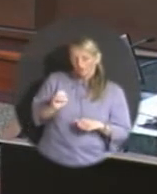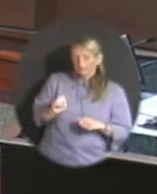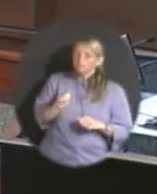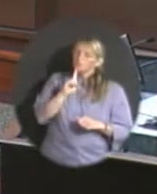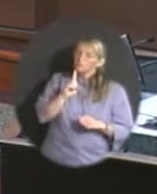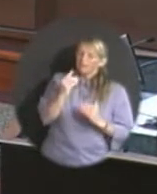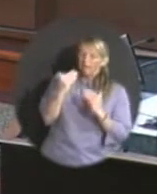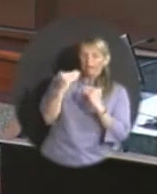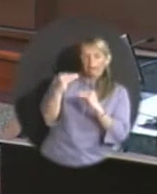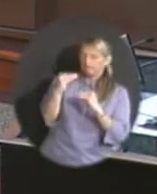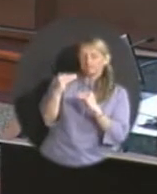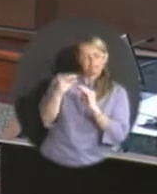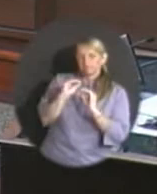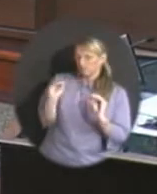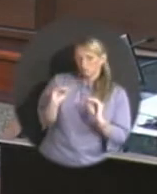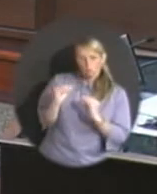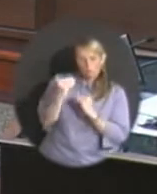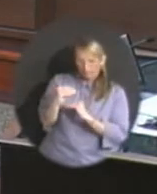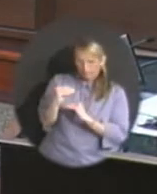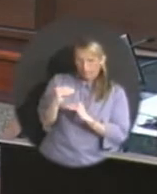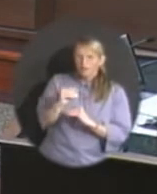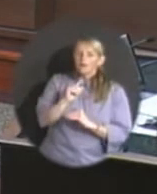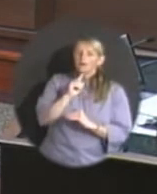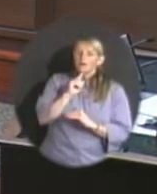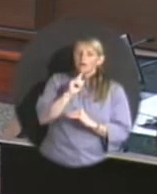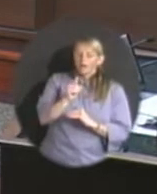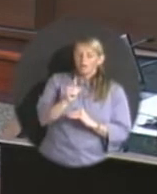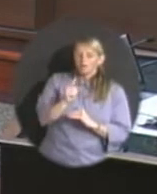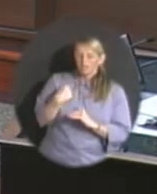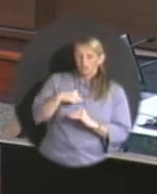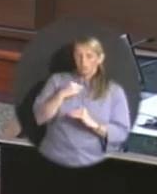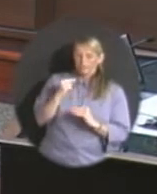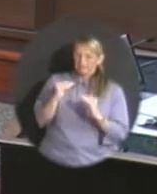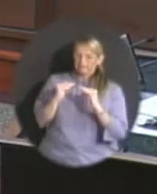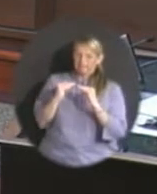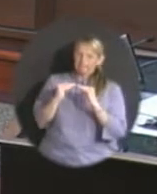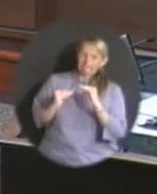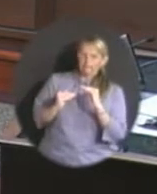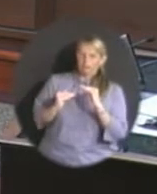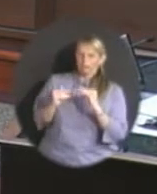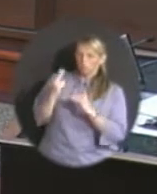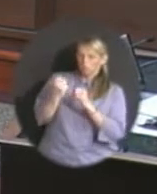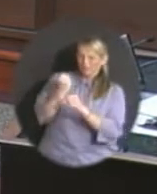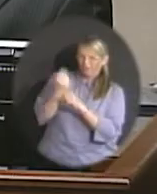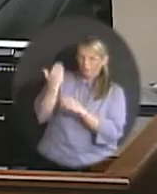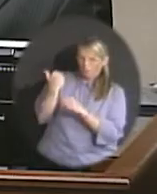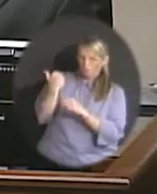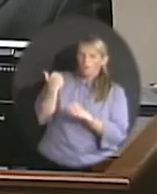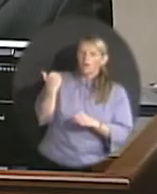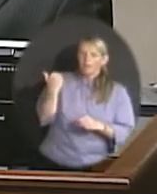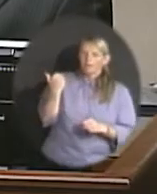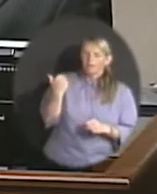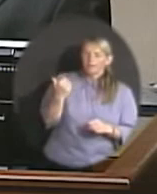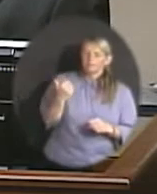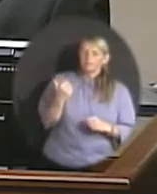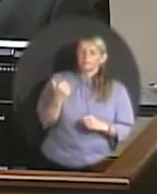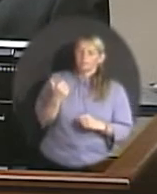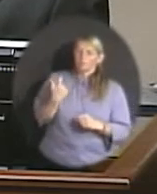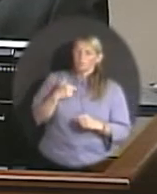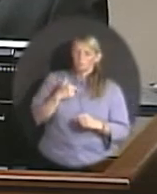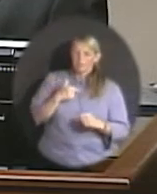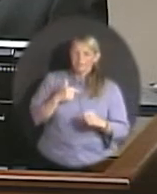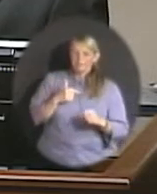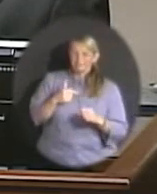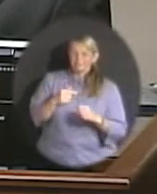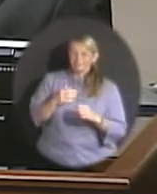limitation. We actually decreased that, I think it was 2 years ago, we broke that and set